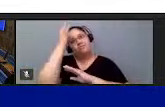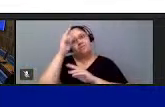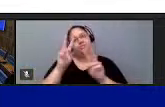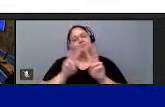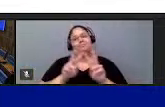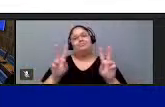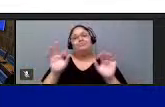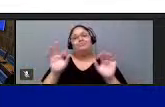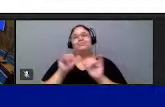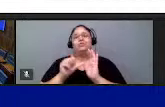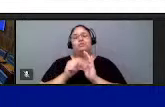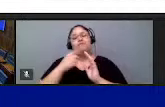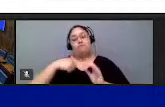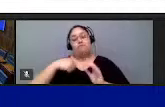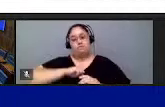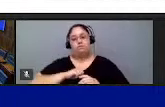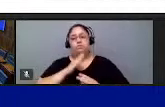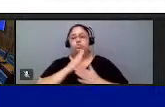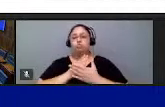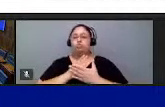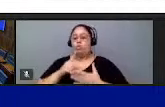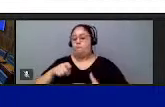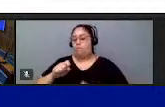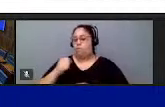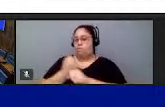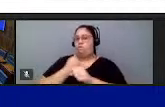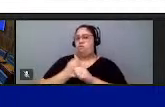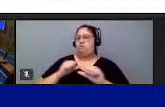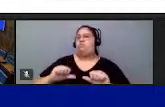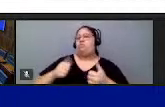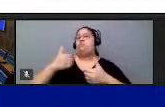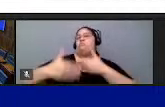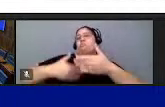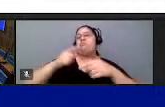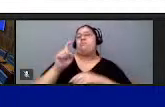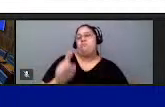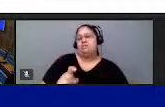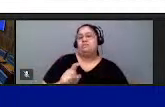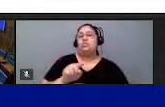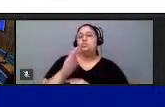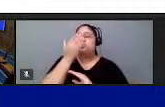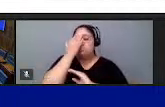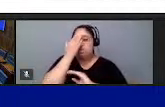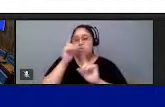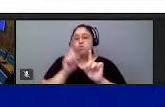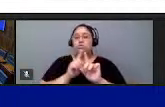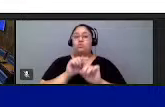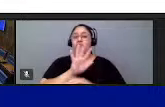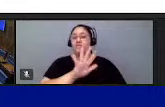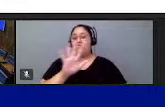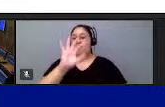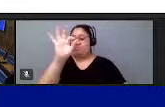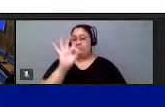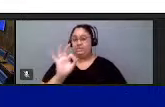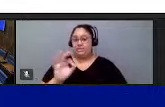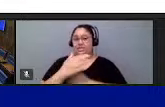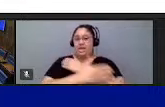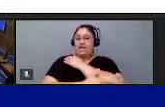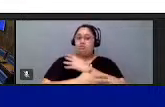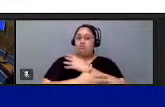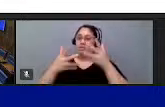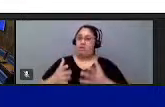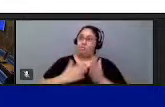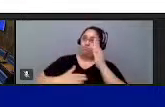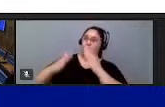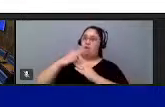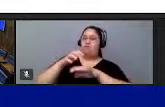important for us that the port Works uh optimally um and as you may be aware 55% of the countries primary